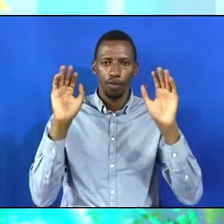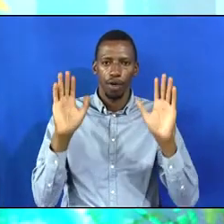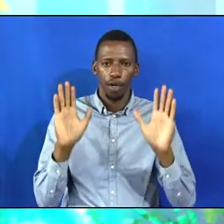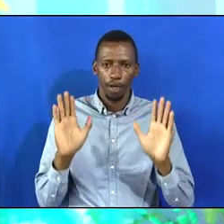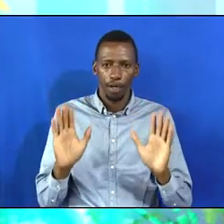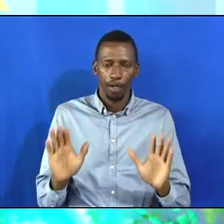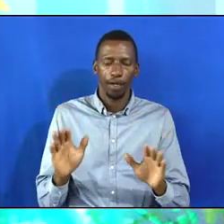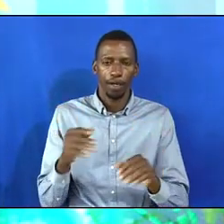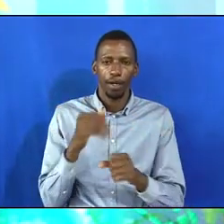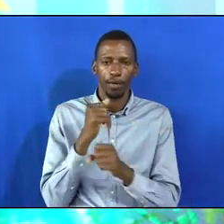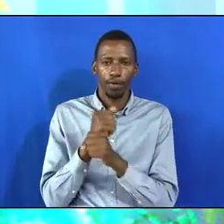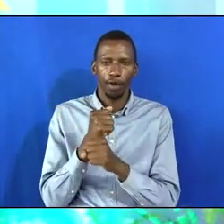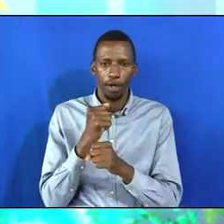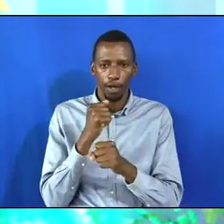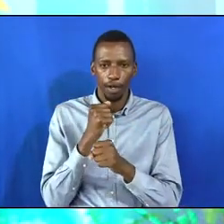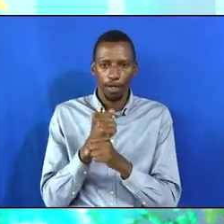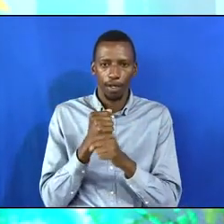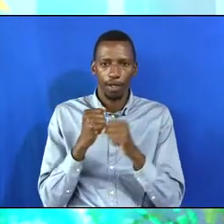power,